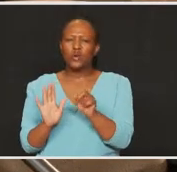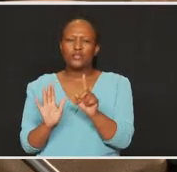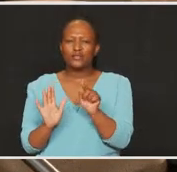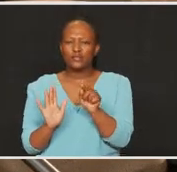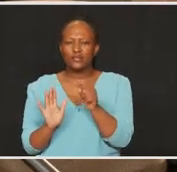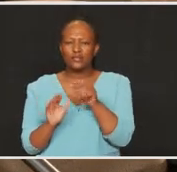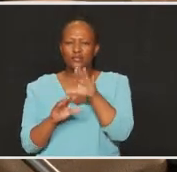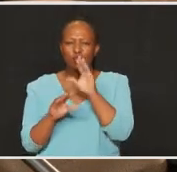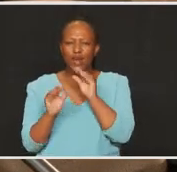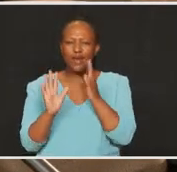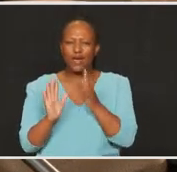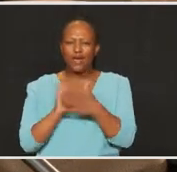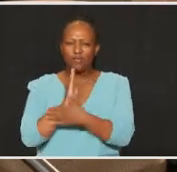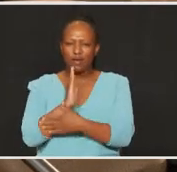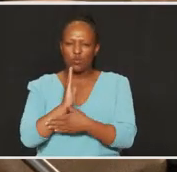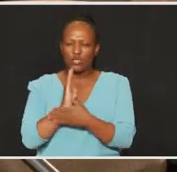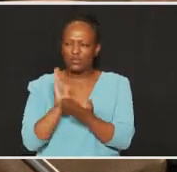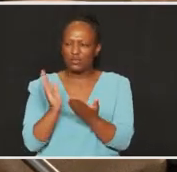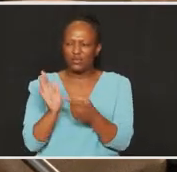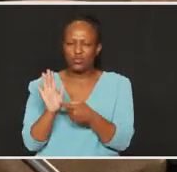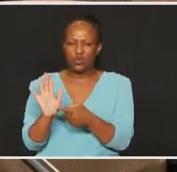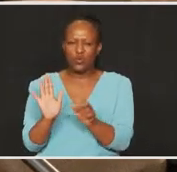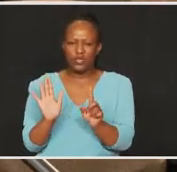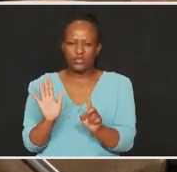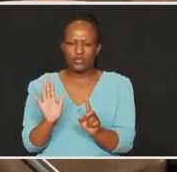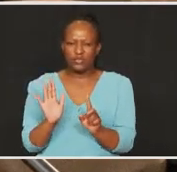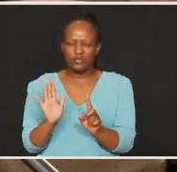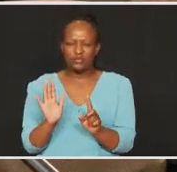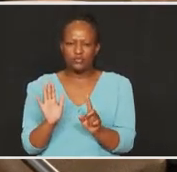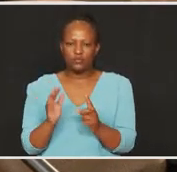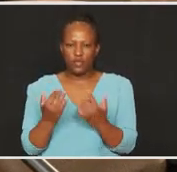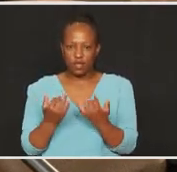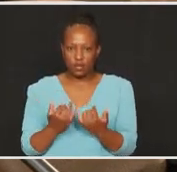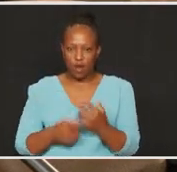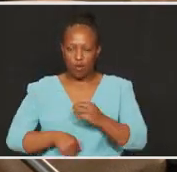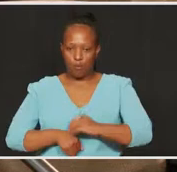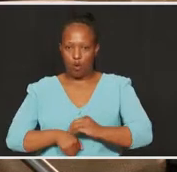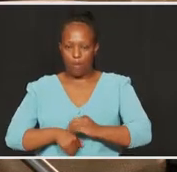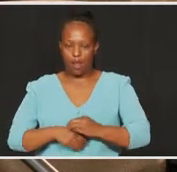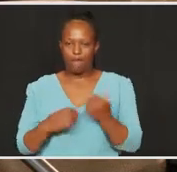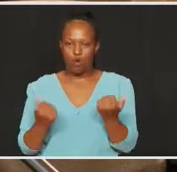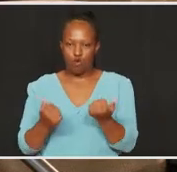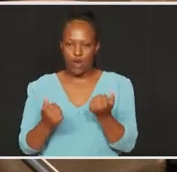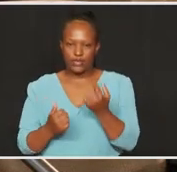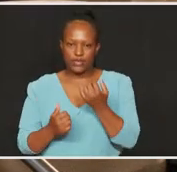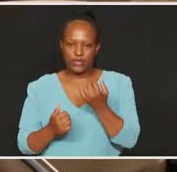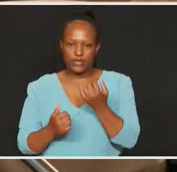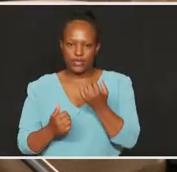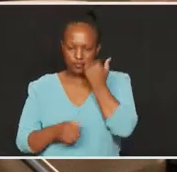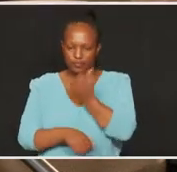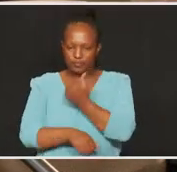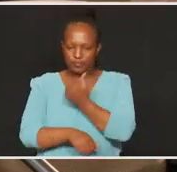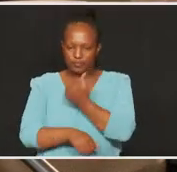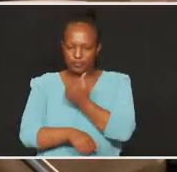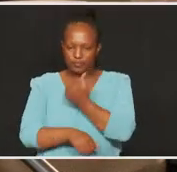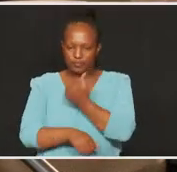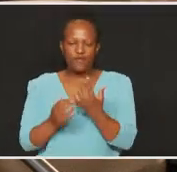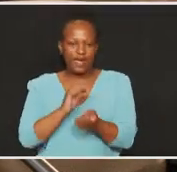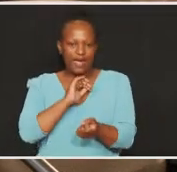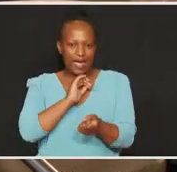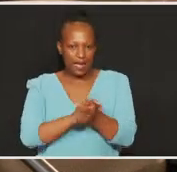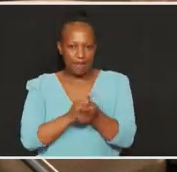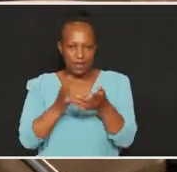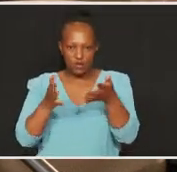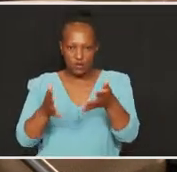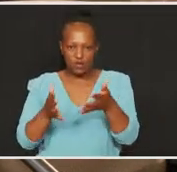our Learners in this country whereby we are having a problem of substance abuse if you are allowing this to happen you're allowing